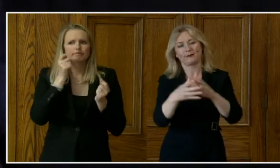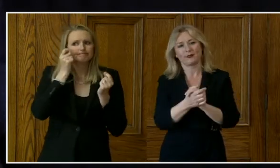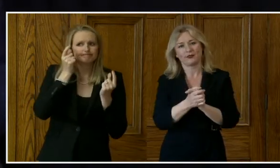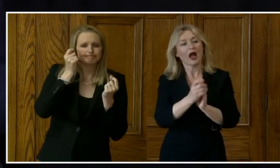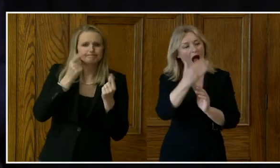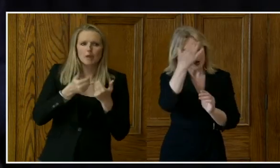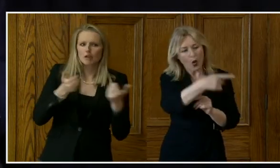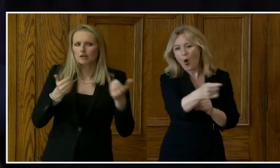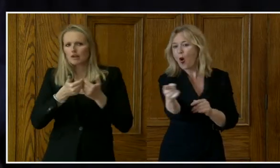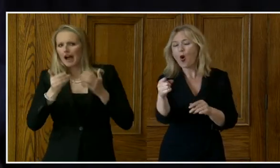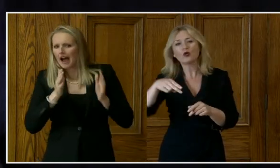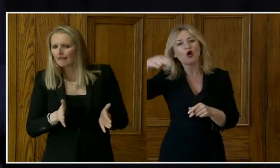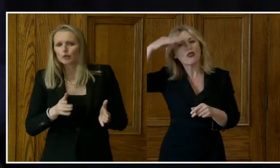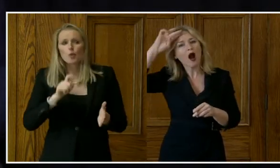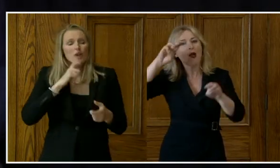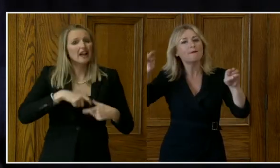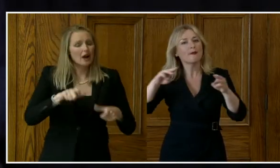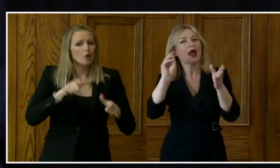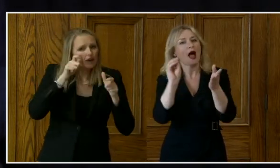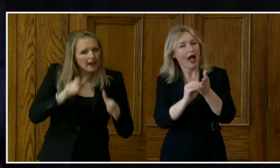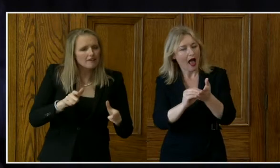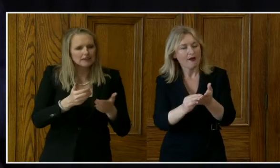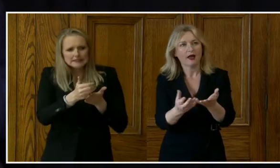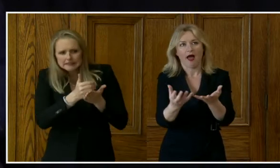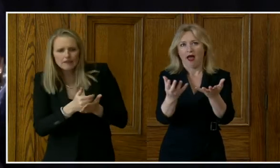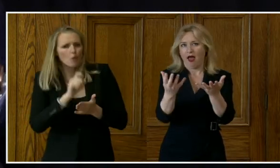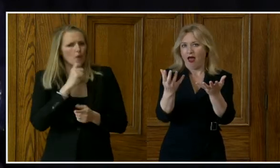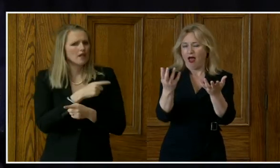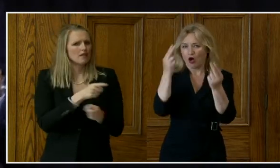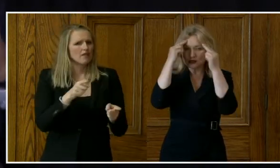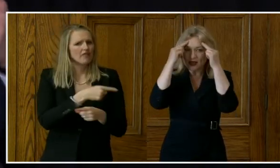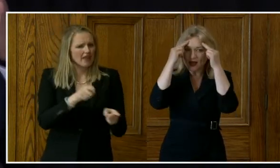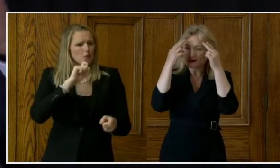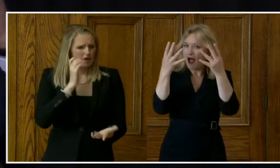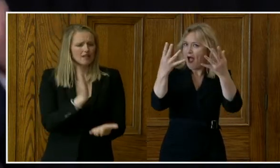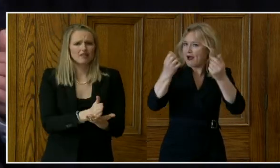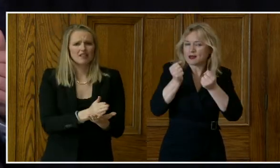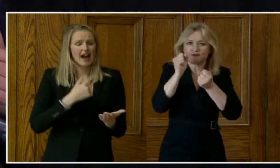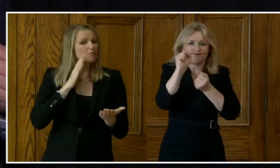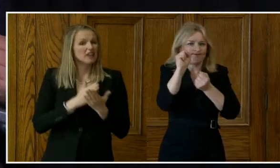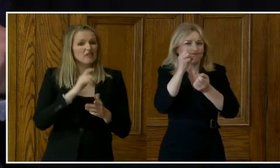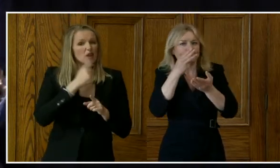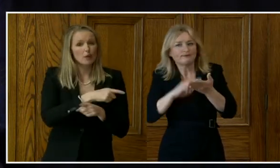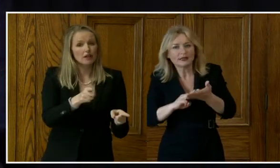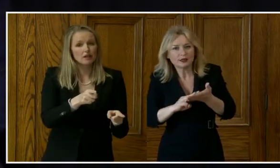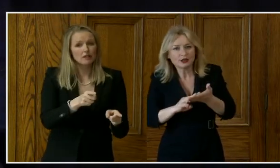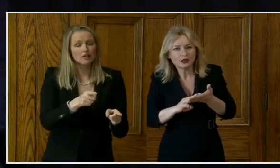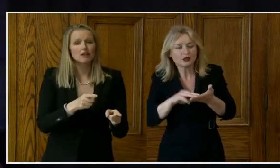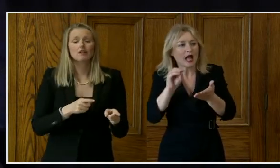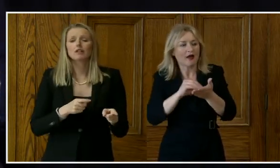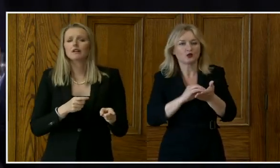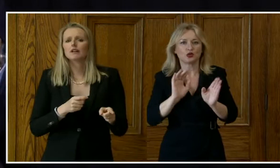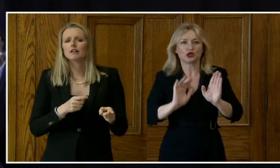will continue to practice the message, that they have to take precautions that they previously wouldn't. Some of those